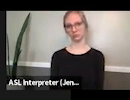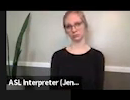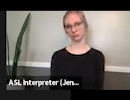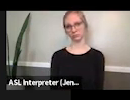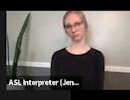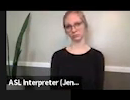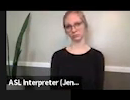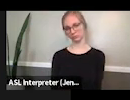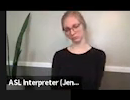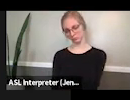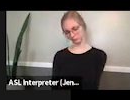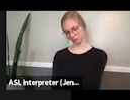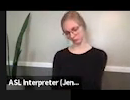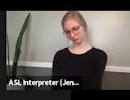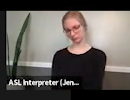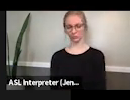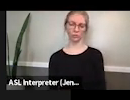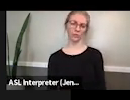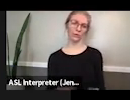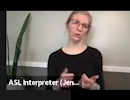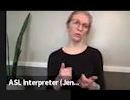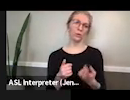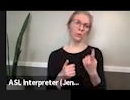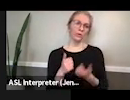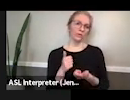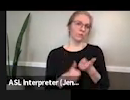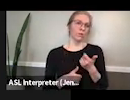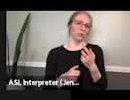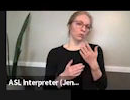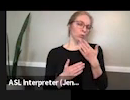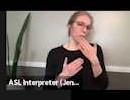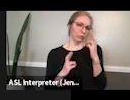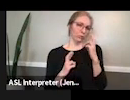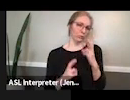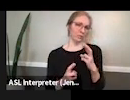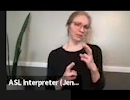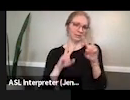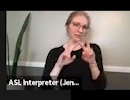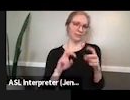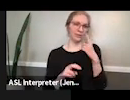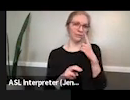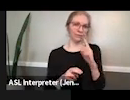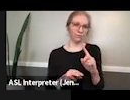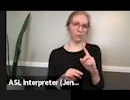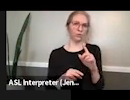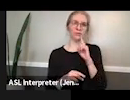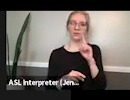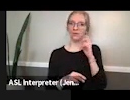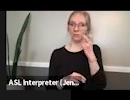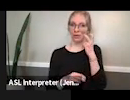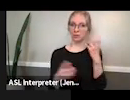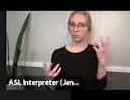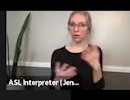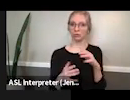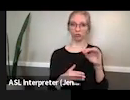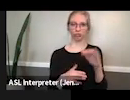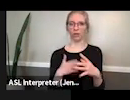well-respected sorts of assessment in the field of deafblindness is child-guided assessment, all